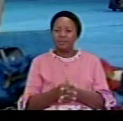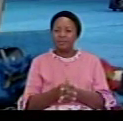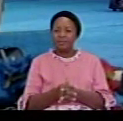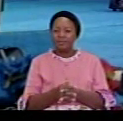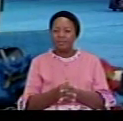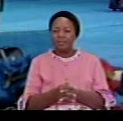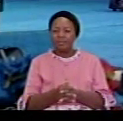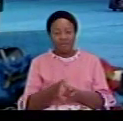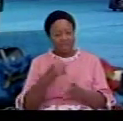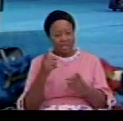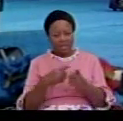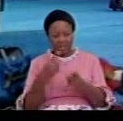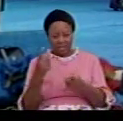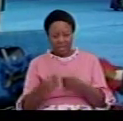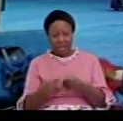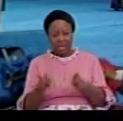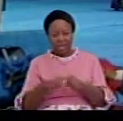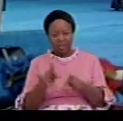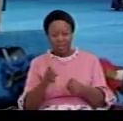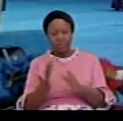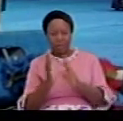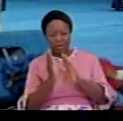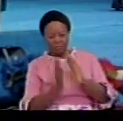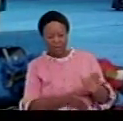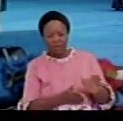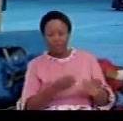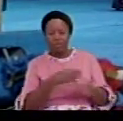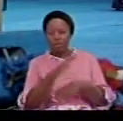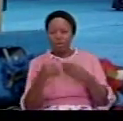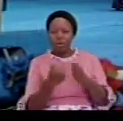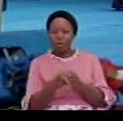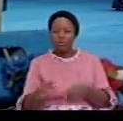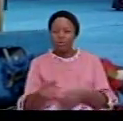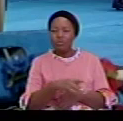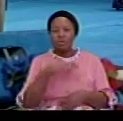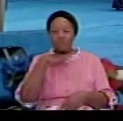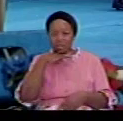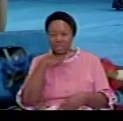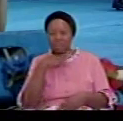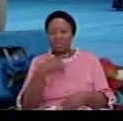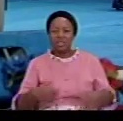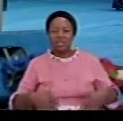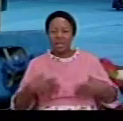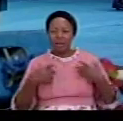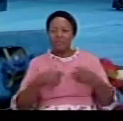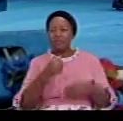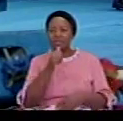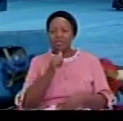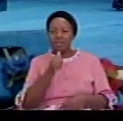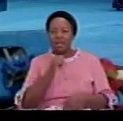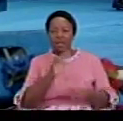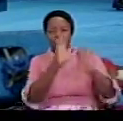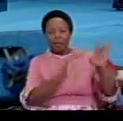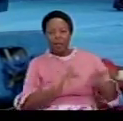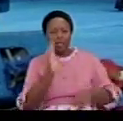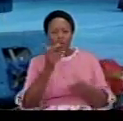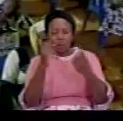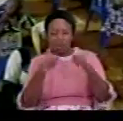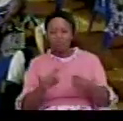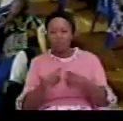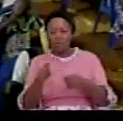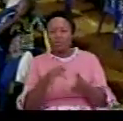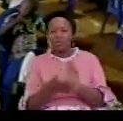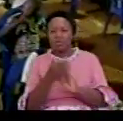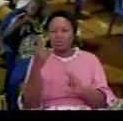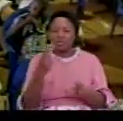And then, as you abandon all those abominable secrets, mercy will come to you.